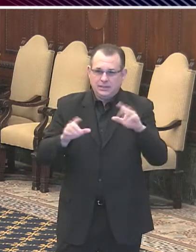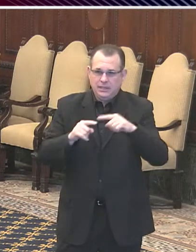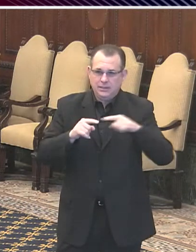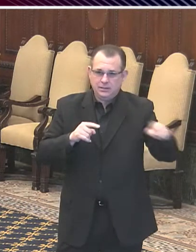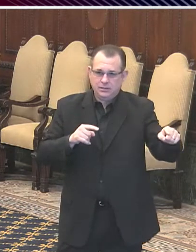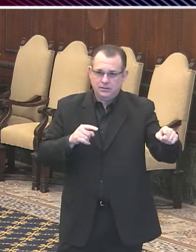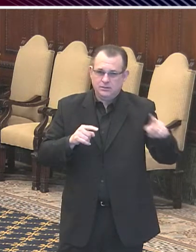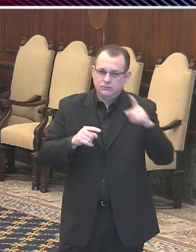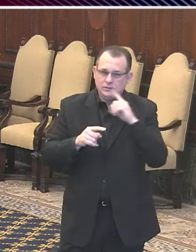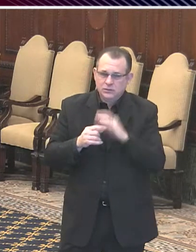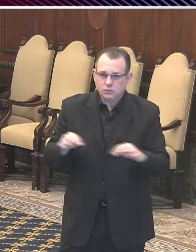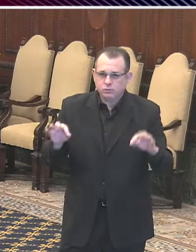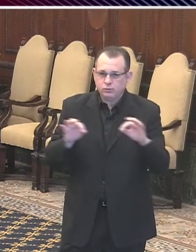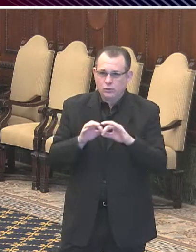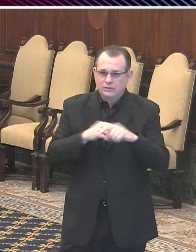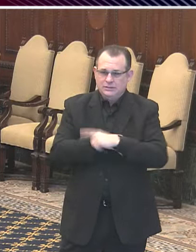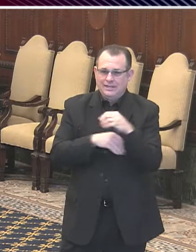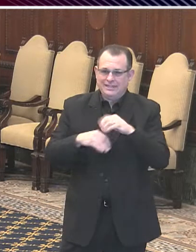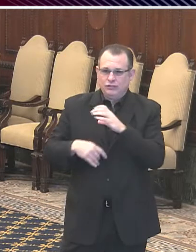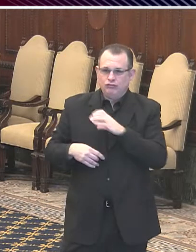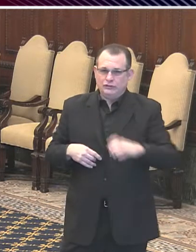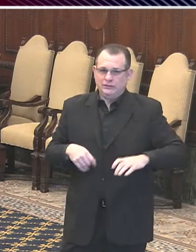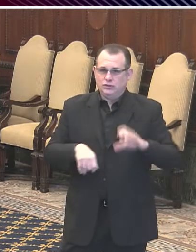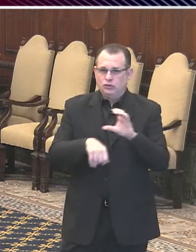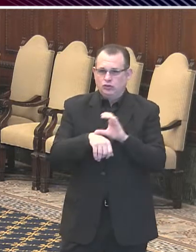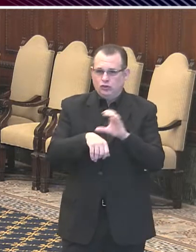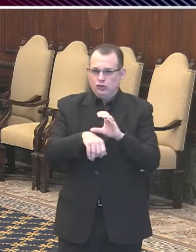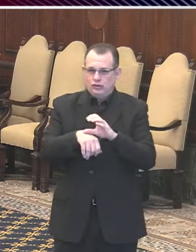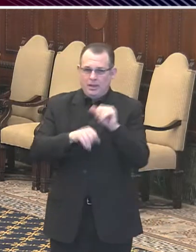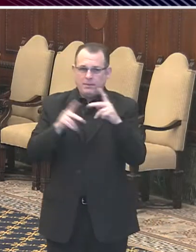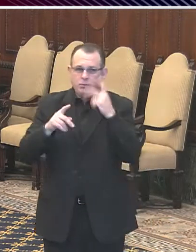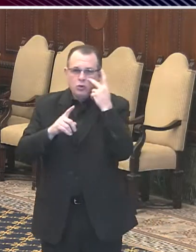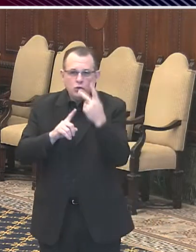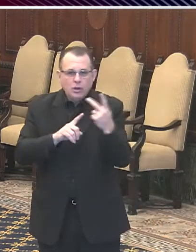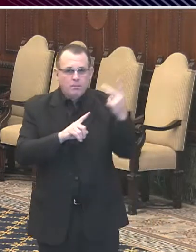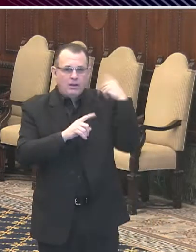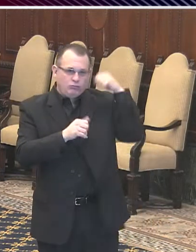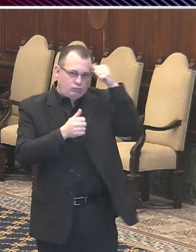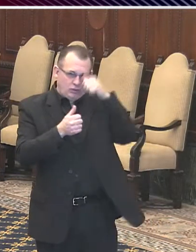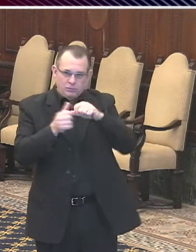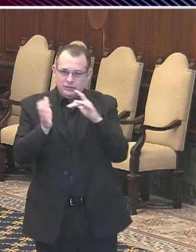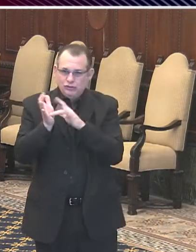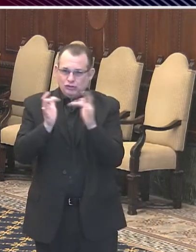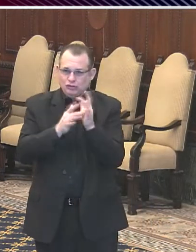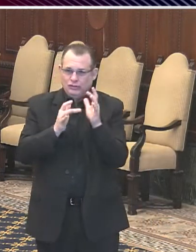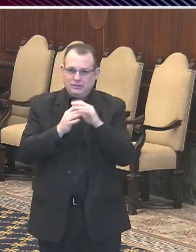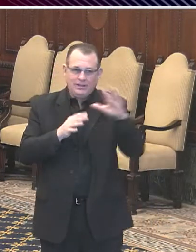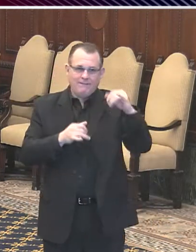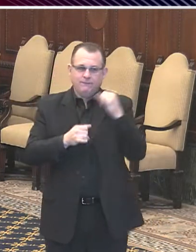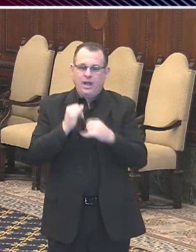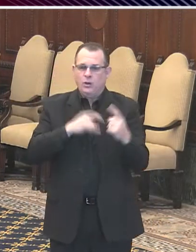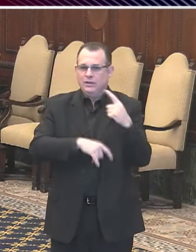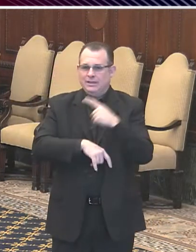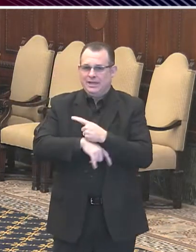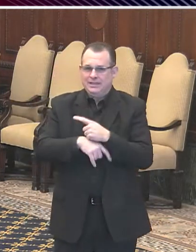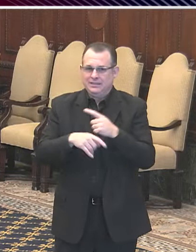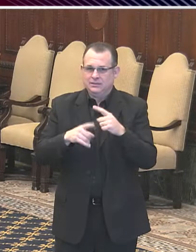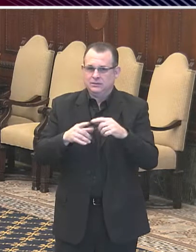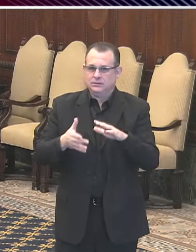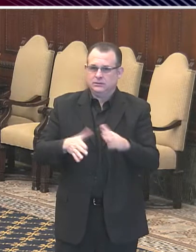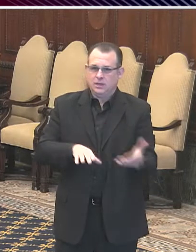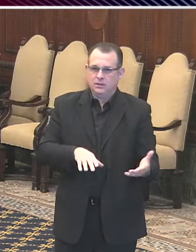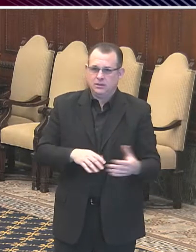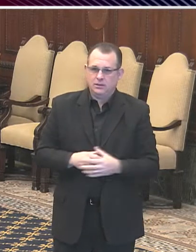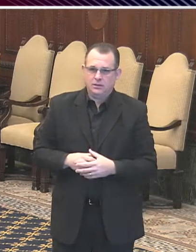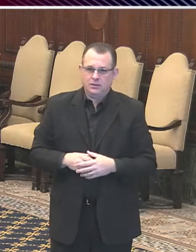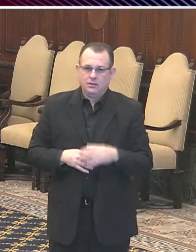in the life of Christian churches as they reflect and remember Jesus's final days. Toward the end of April, probably